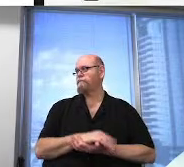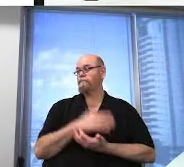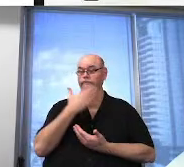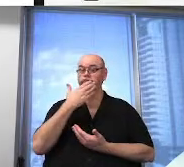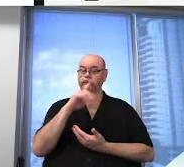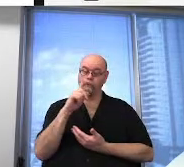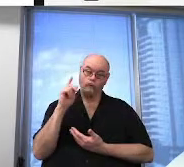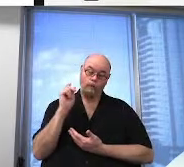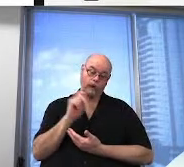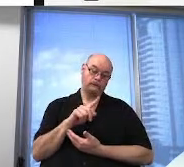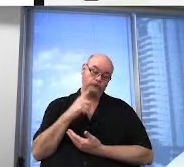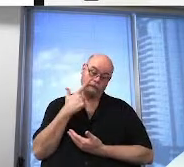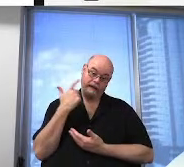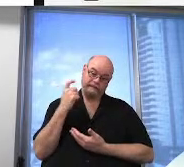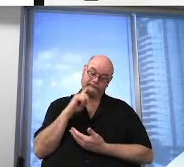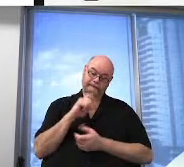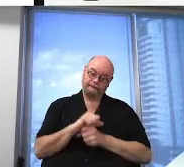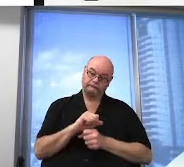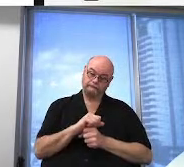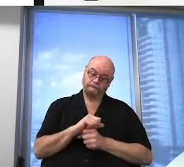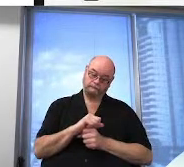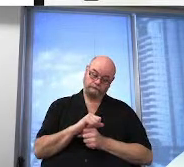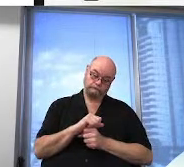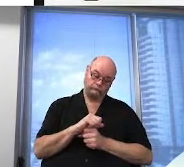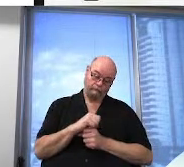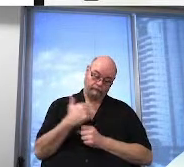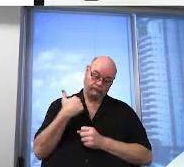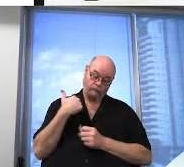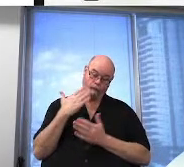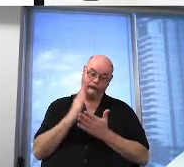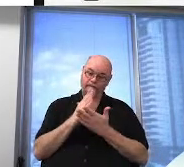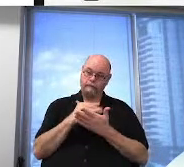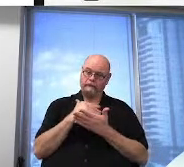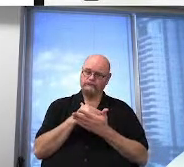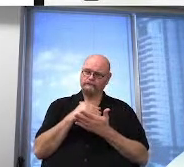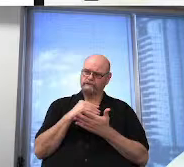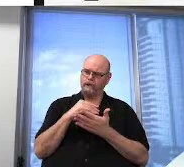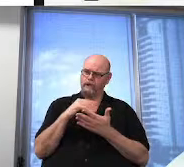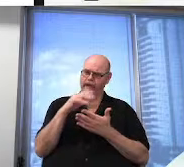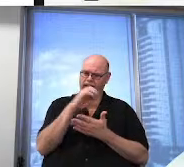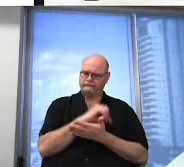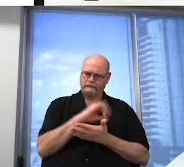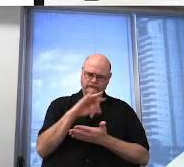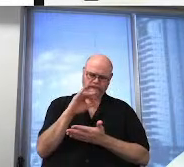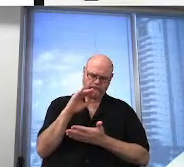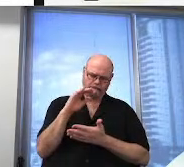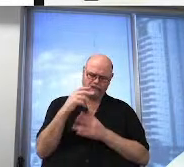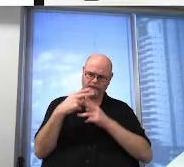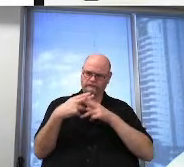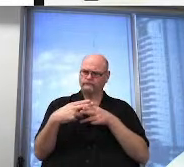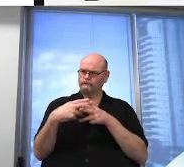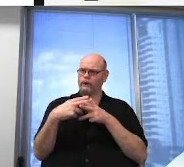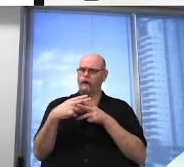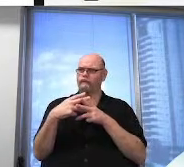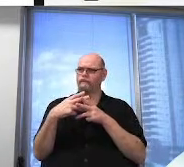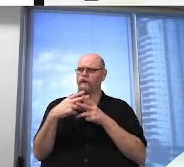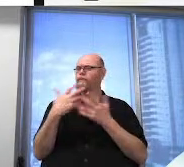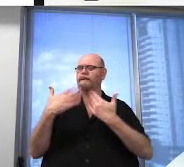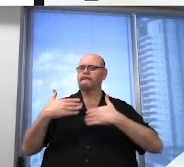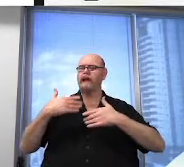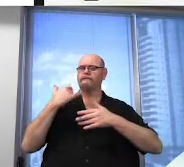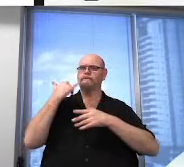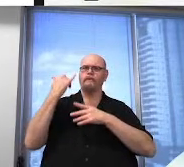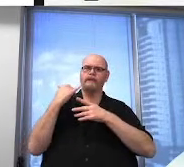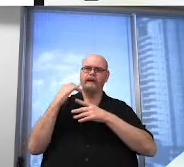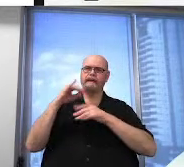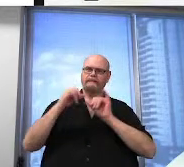It is a great question because indeed, right, when you are doing a budgetary estimation, a project that has not been probably engineered or